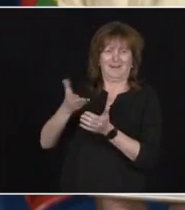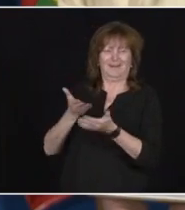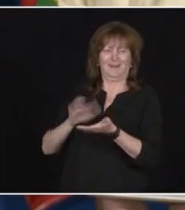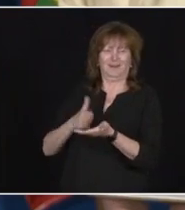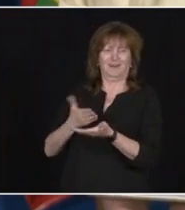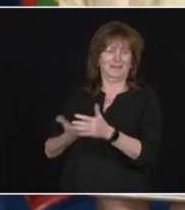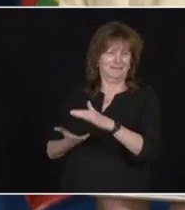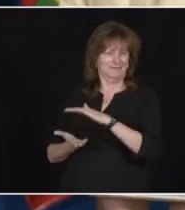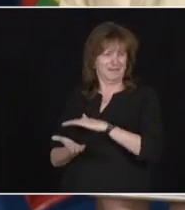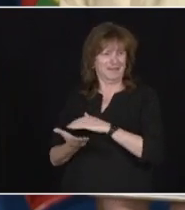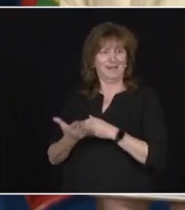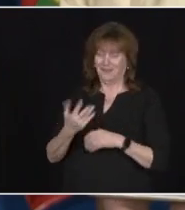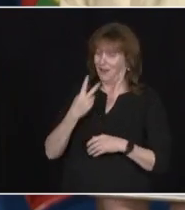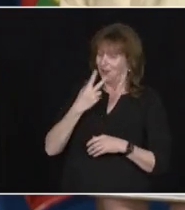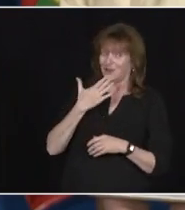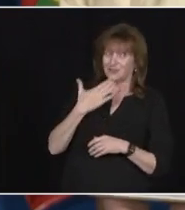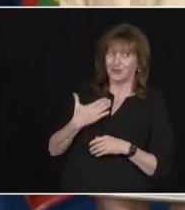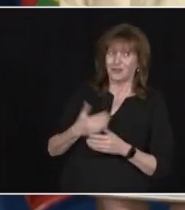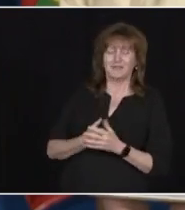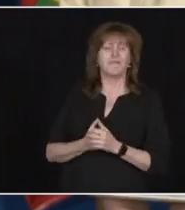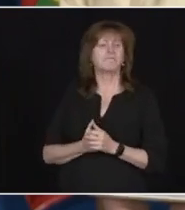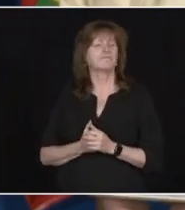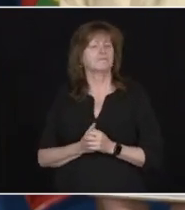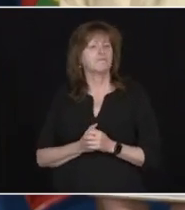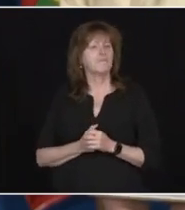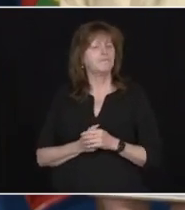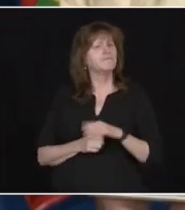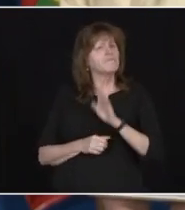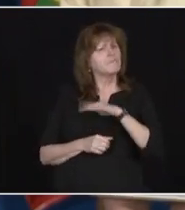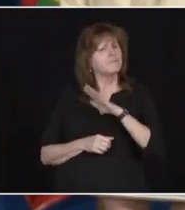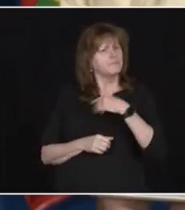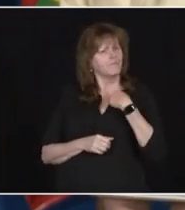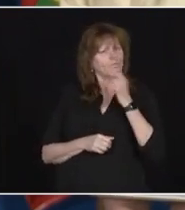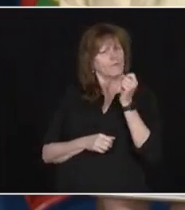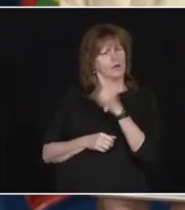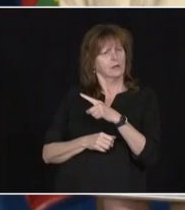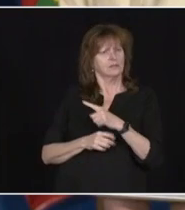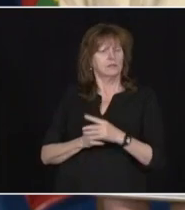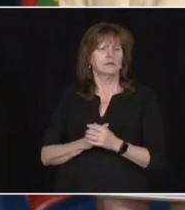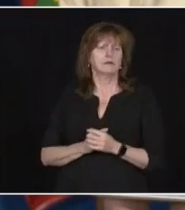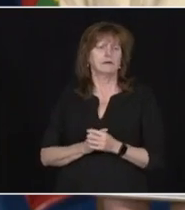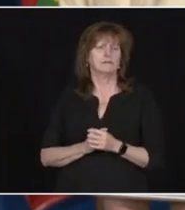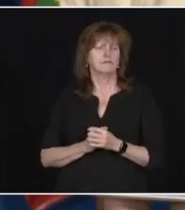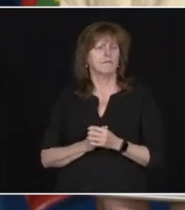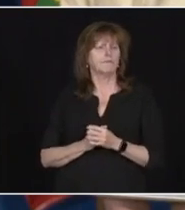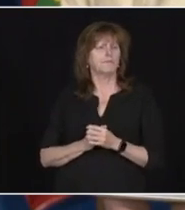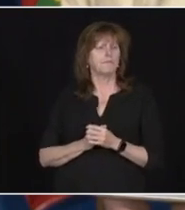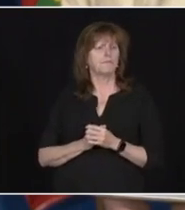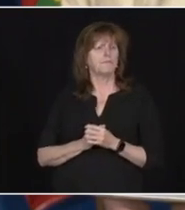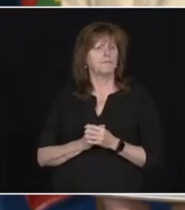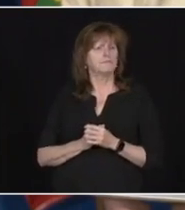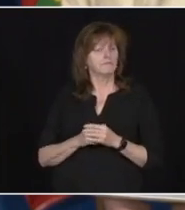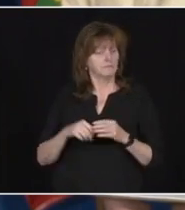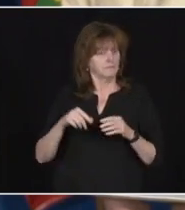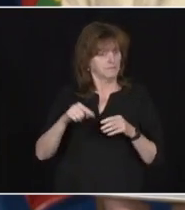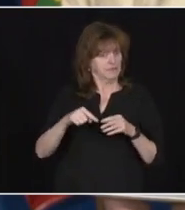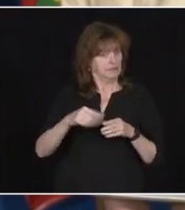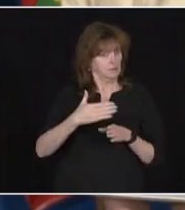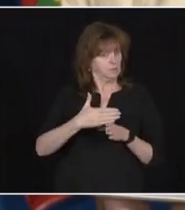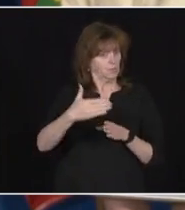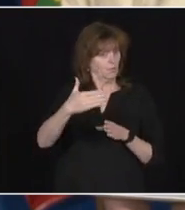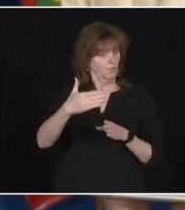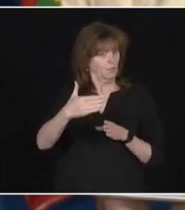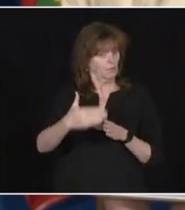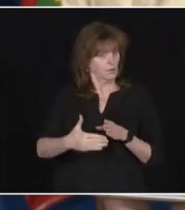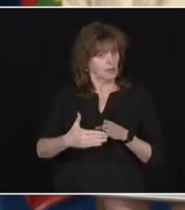you. But I want to ask you about the restrictions that are coming into effect this weekend and on Tuesday, the lifting of